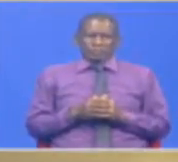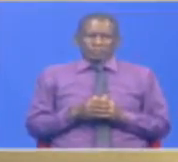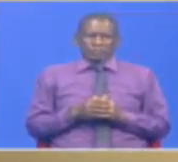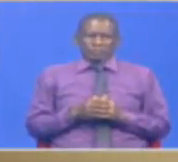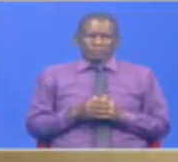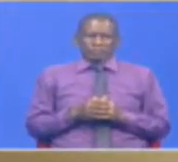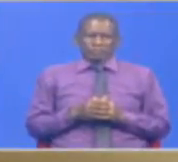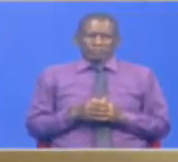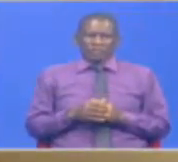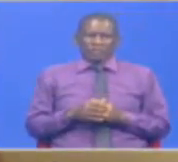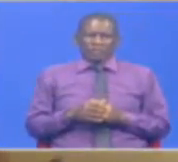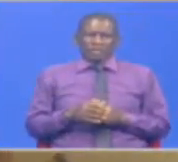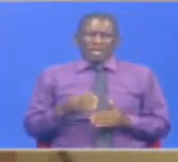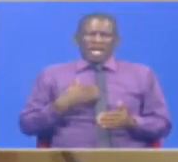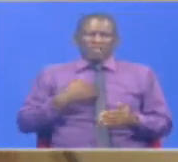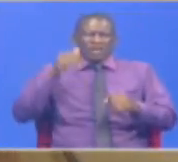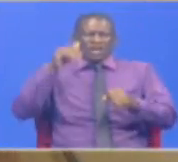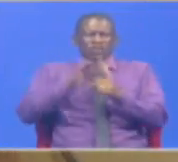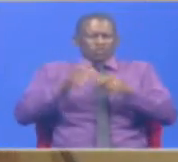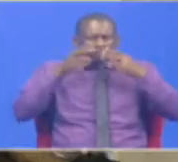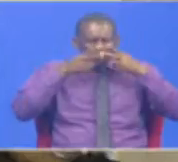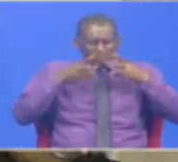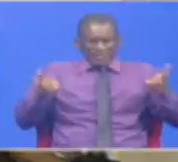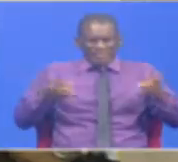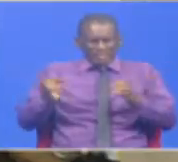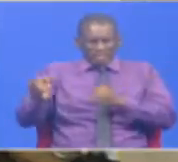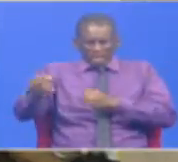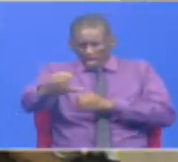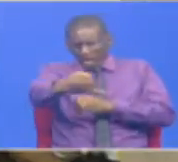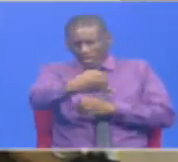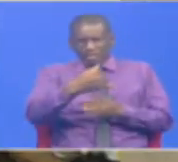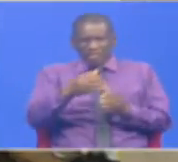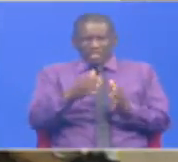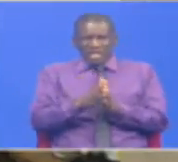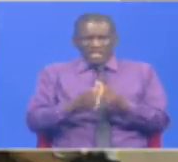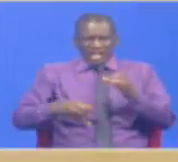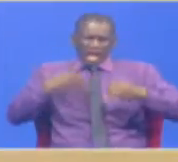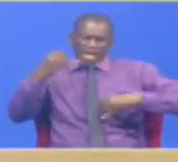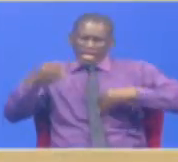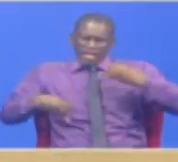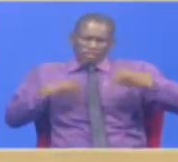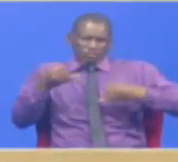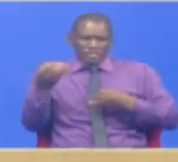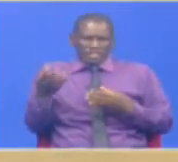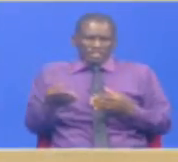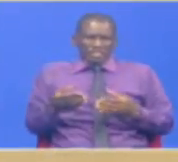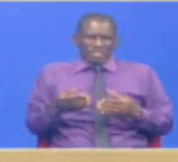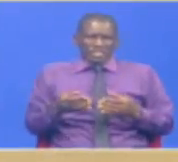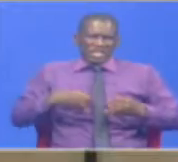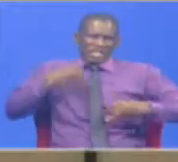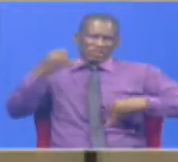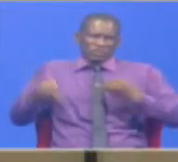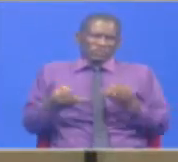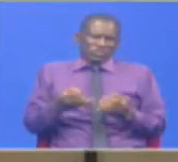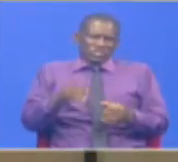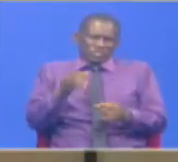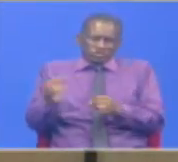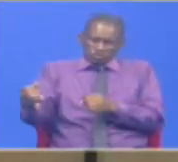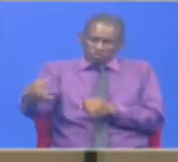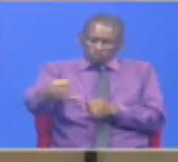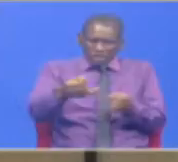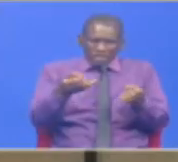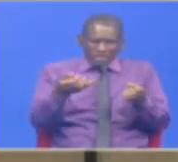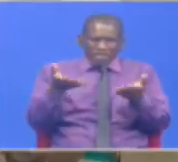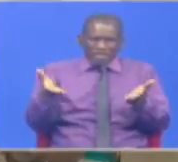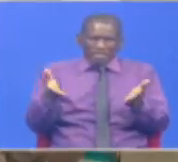I found so much peace and solace in art, found so much joy. It was fun making art pieces, converting